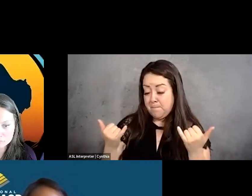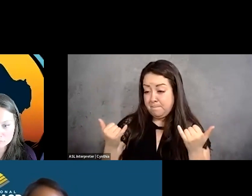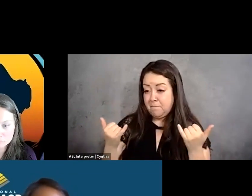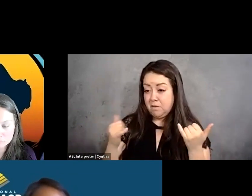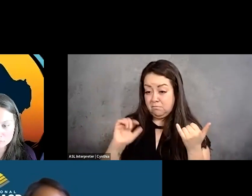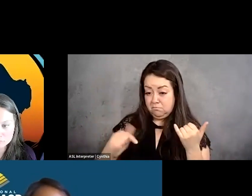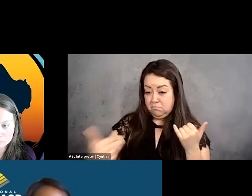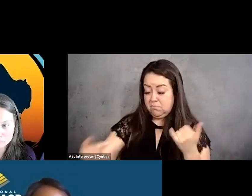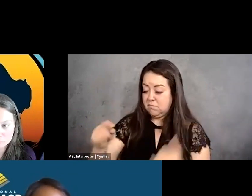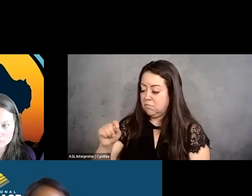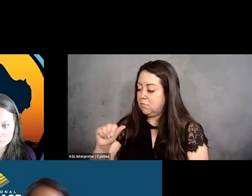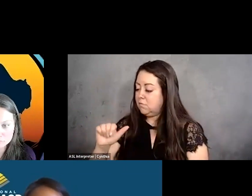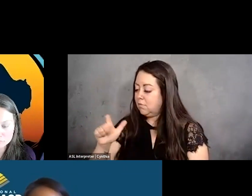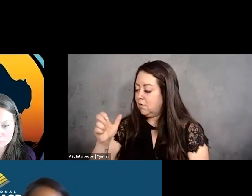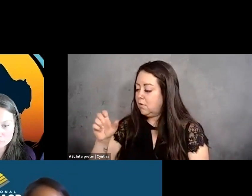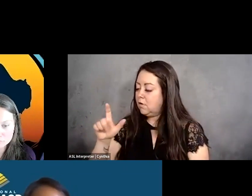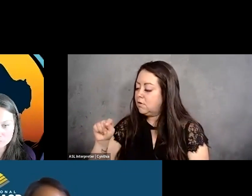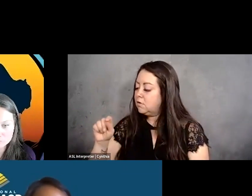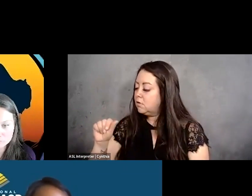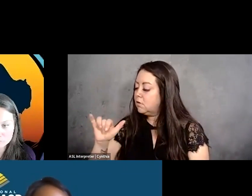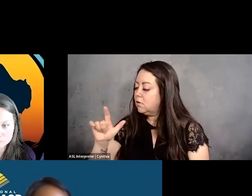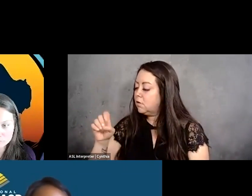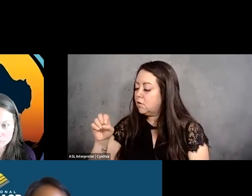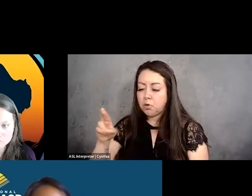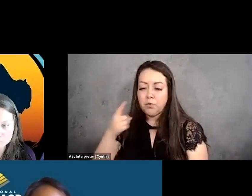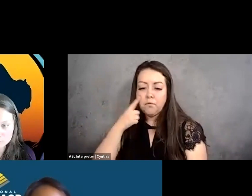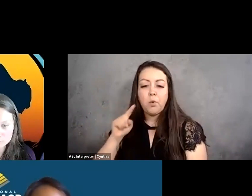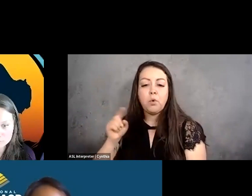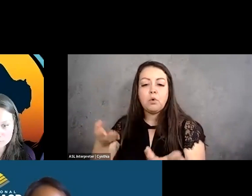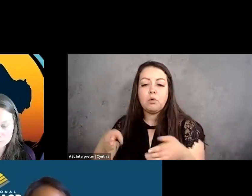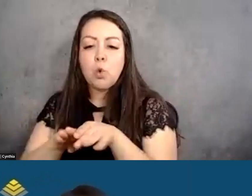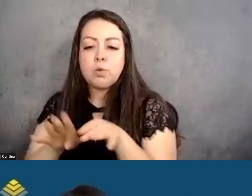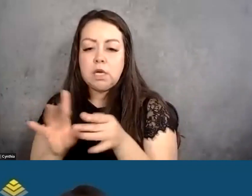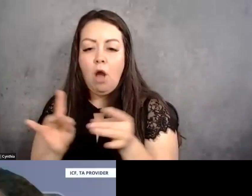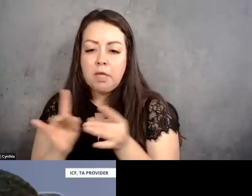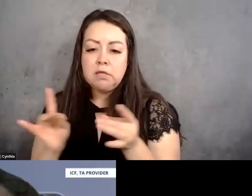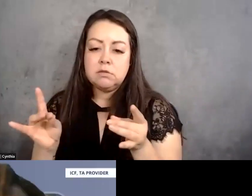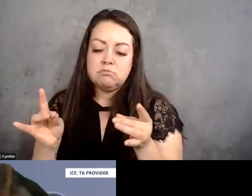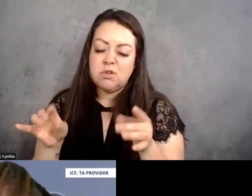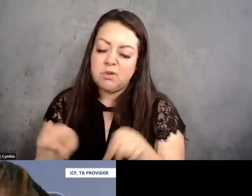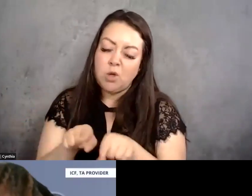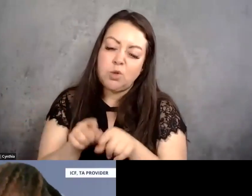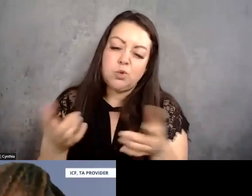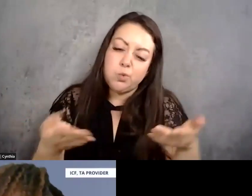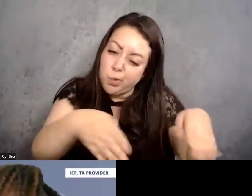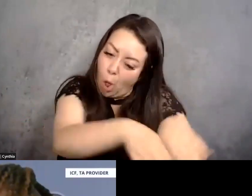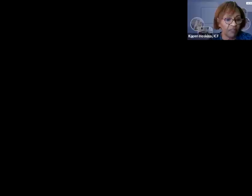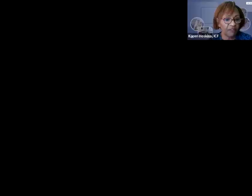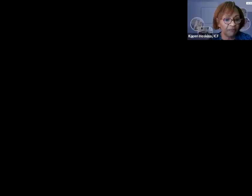Taylor for some closing remarks and to close us out, some information and to close us out. Thank